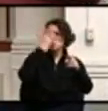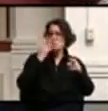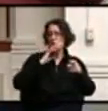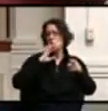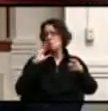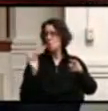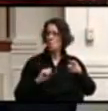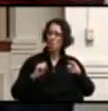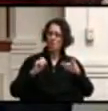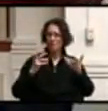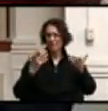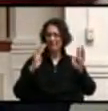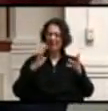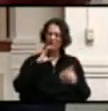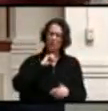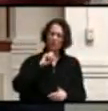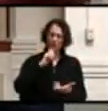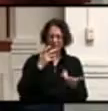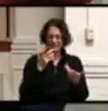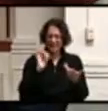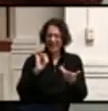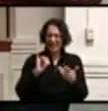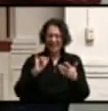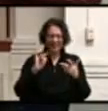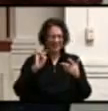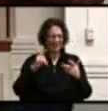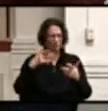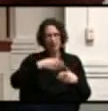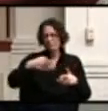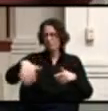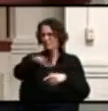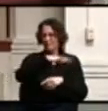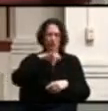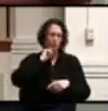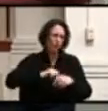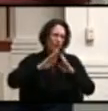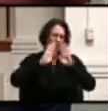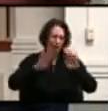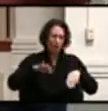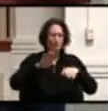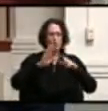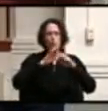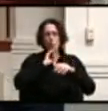I'm hopeful. That's what you're shooting for. Yep. That's the plan. That's the plan. Now,